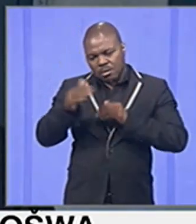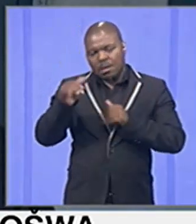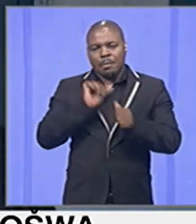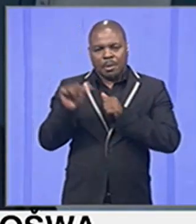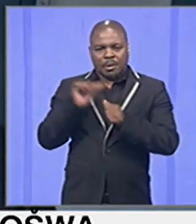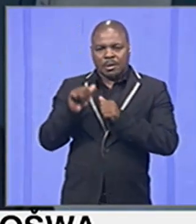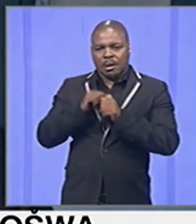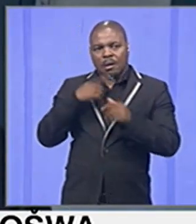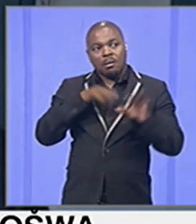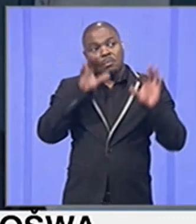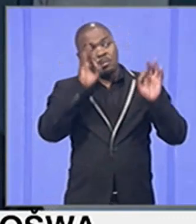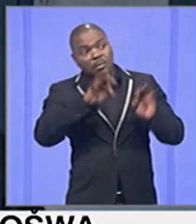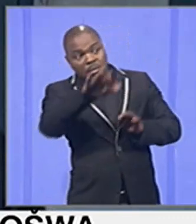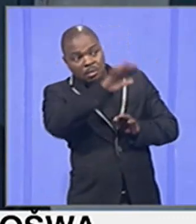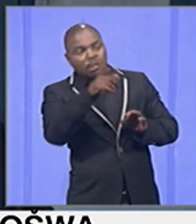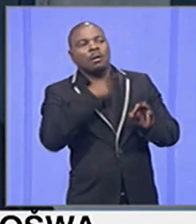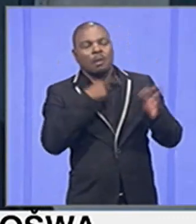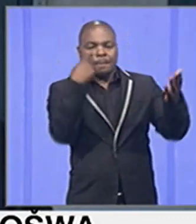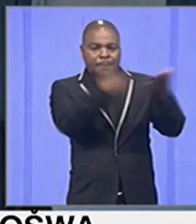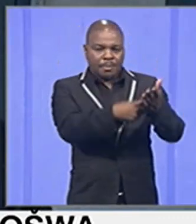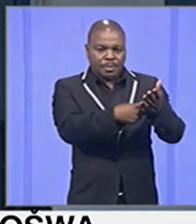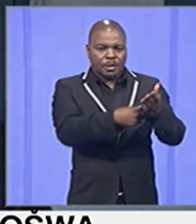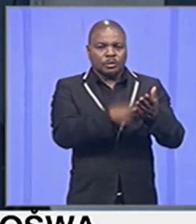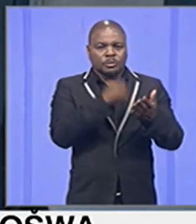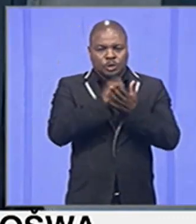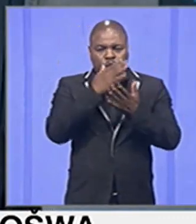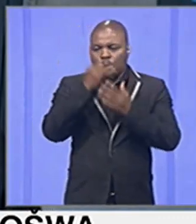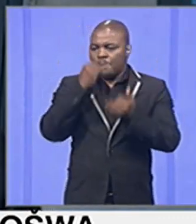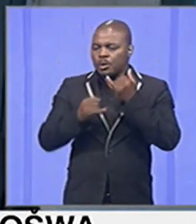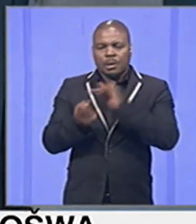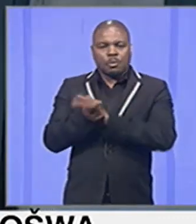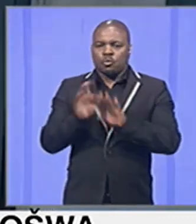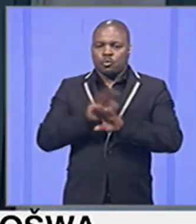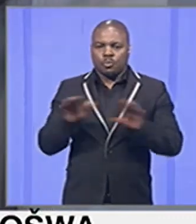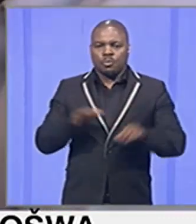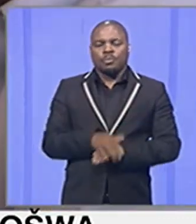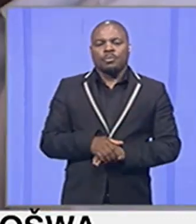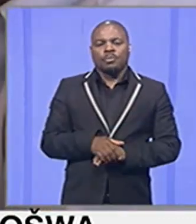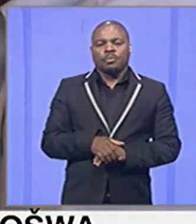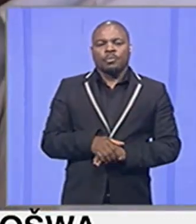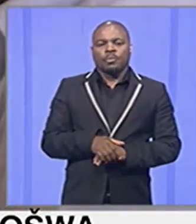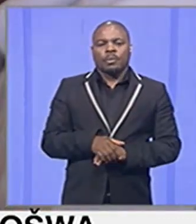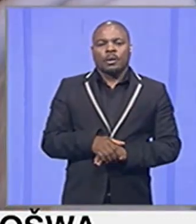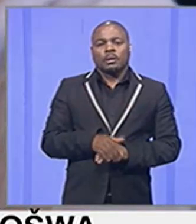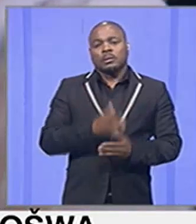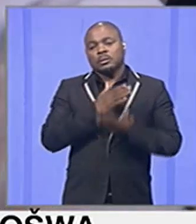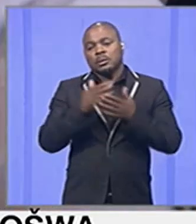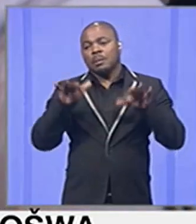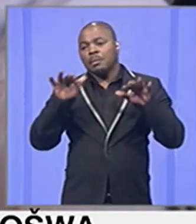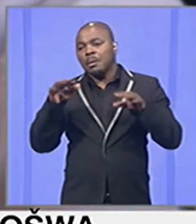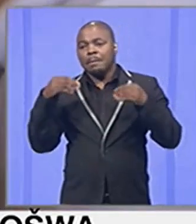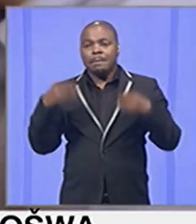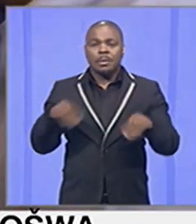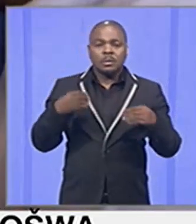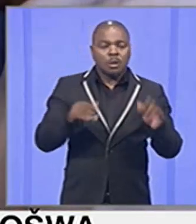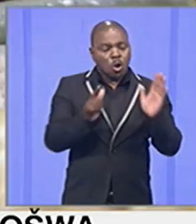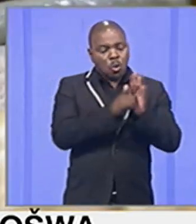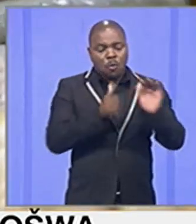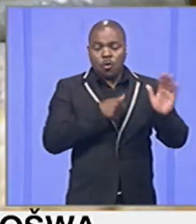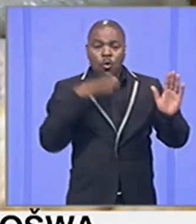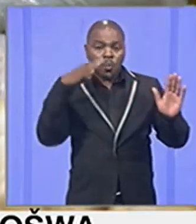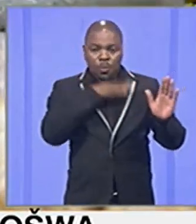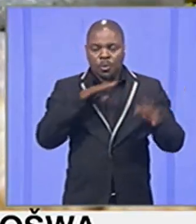and we'll buy from reputable people, so we don't have any mistakes and mishaps in the future. Ba kgwebo tsa bona di sa ikamahanyeng le molao